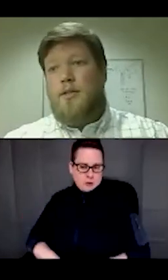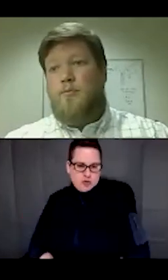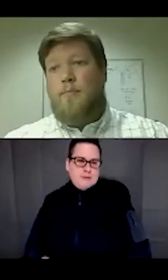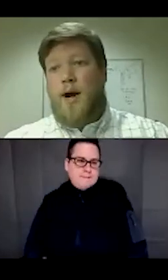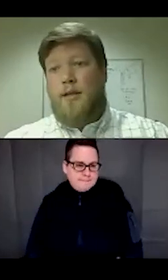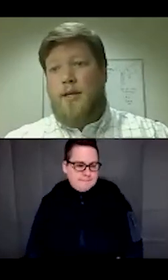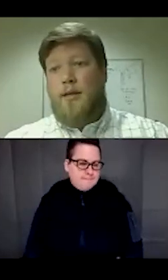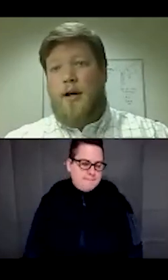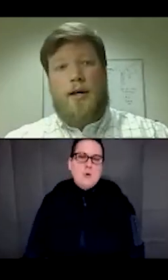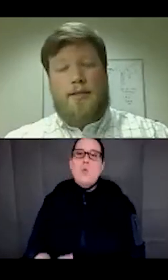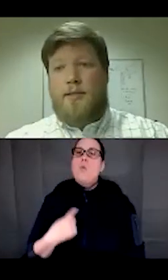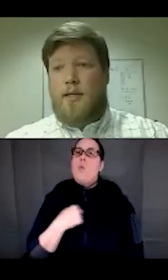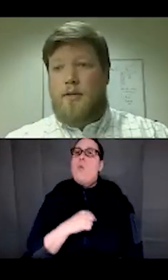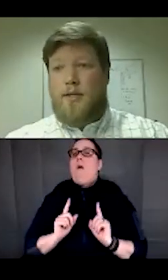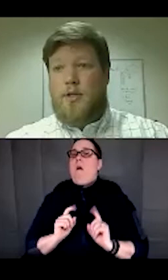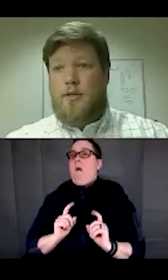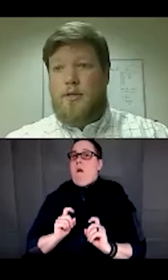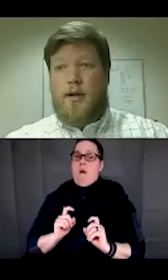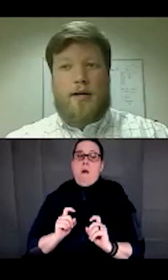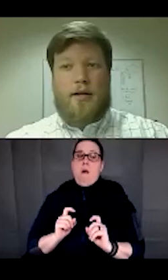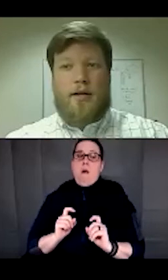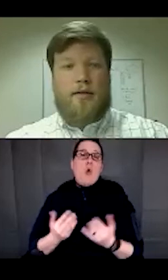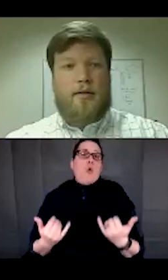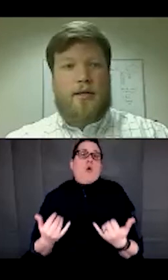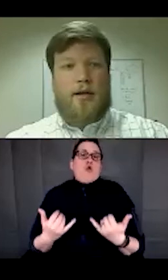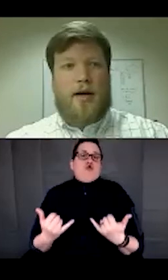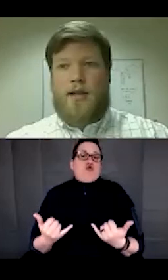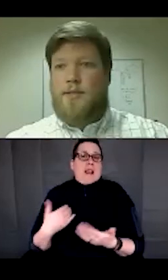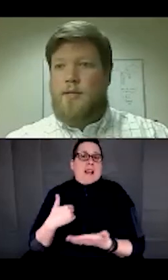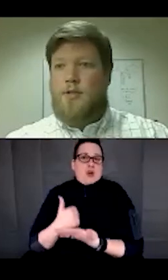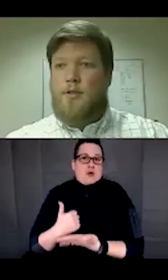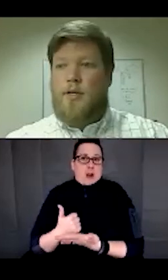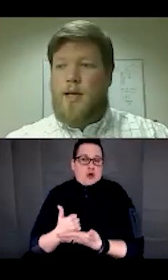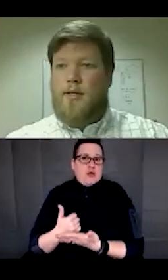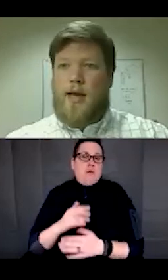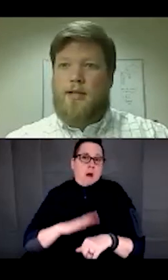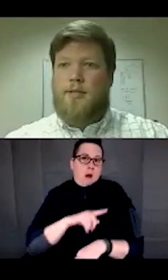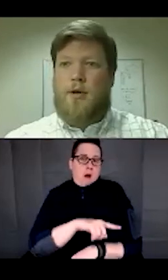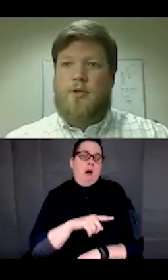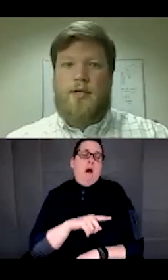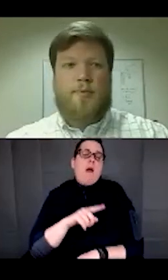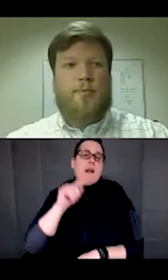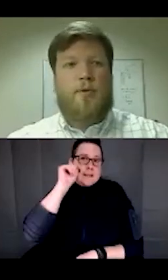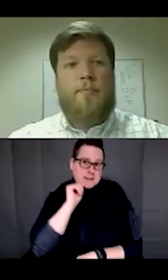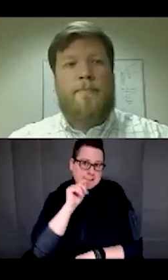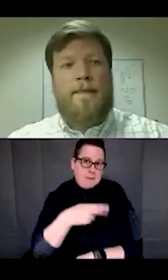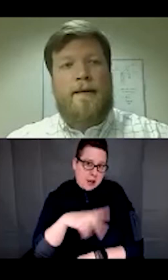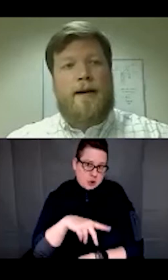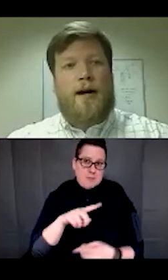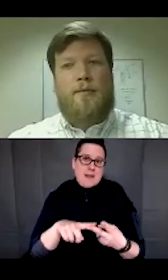So we've been piloting an existing intervention in the adolescent inpatient unit and in the adolescent partial hospital